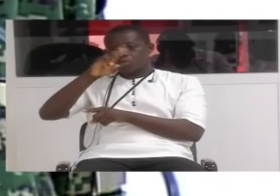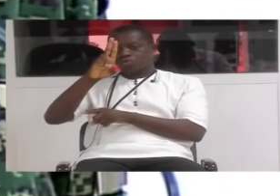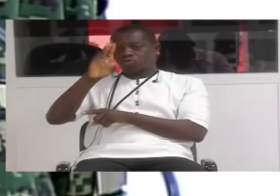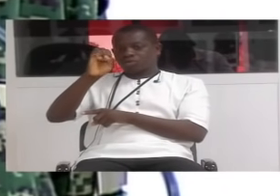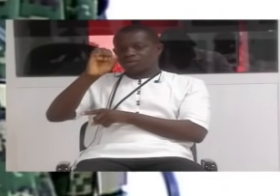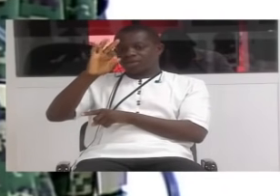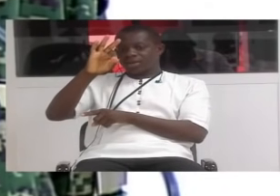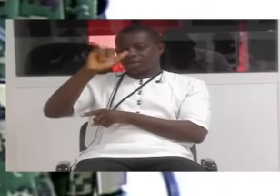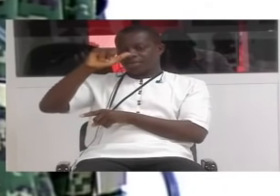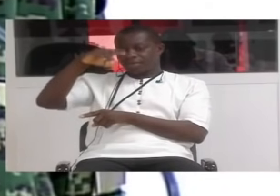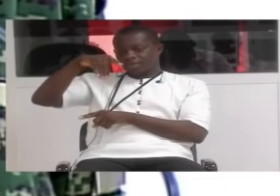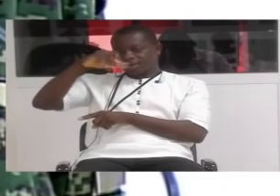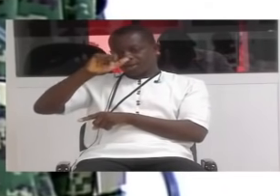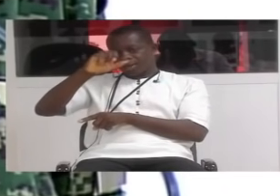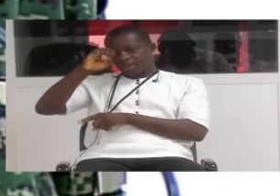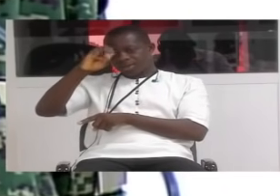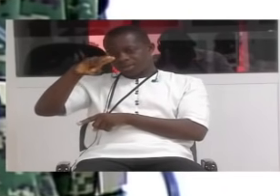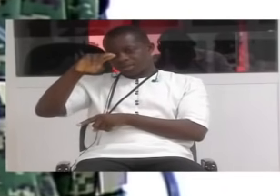found Lieutenant Mustafa Sane.